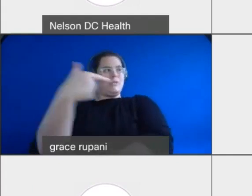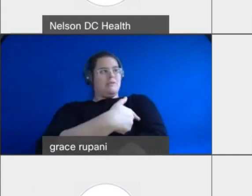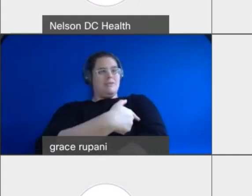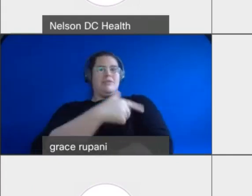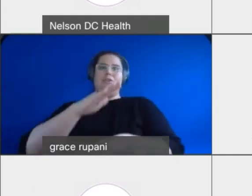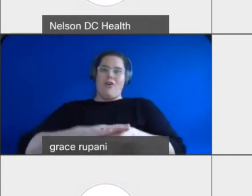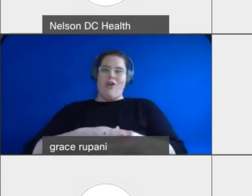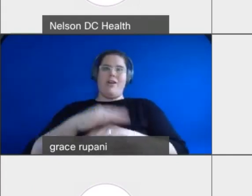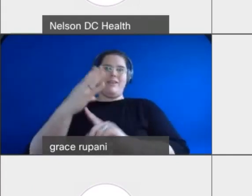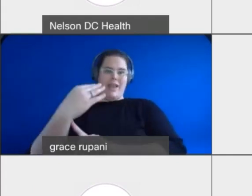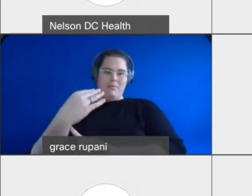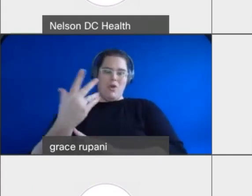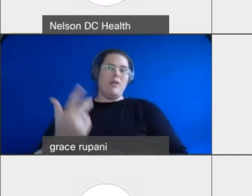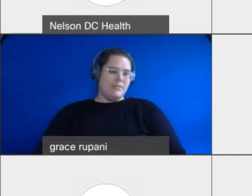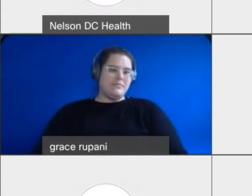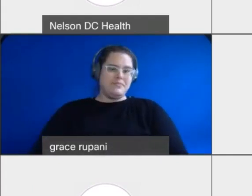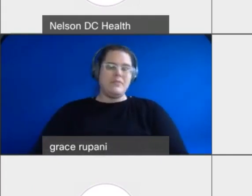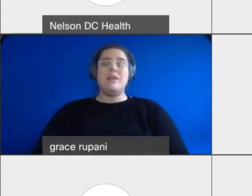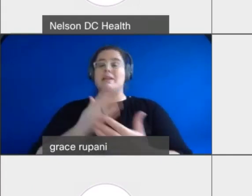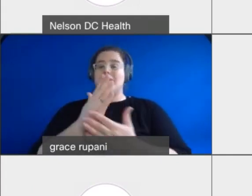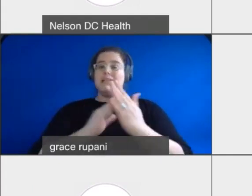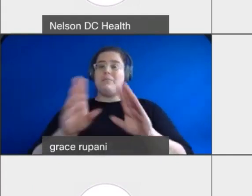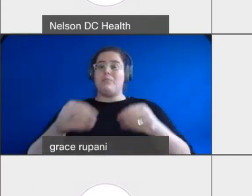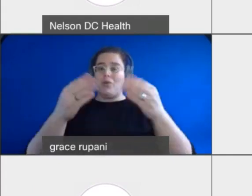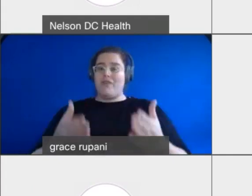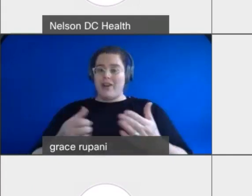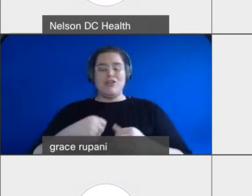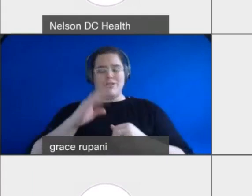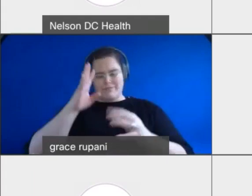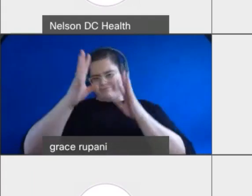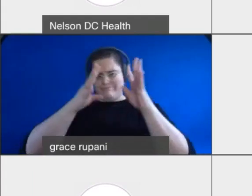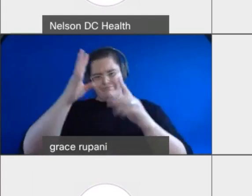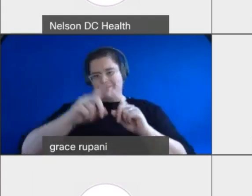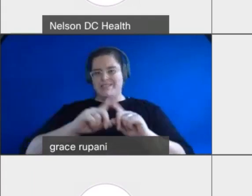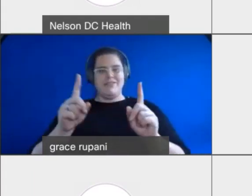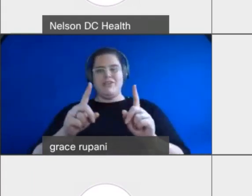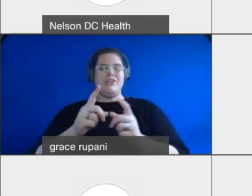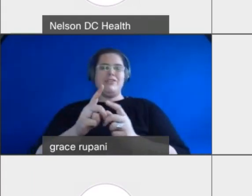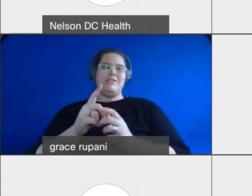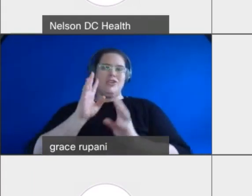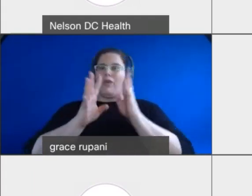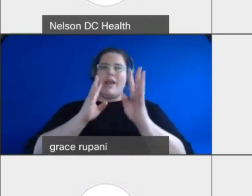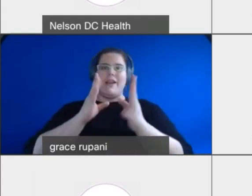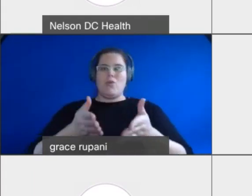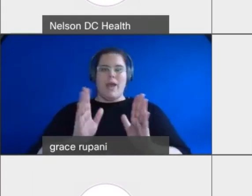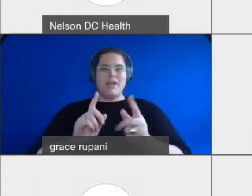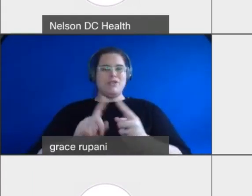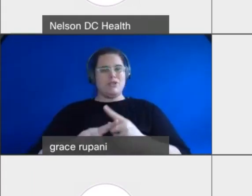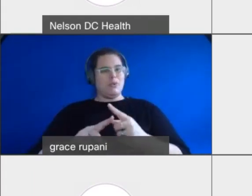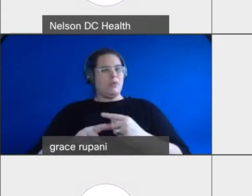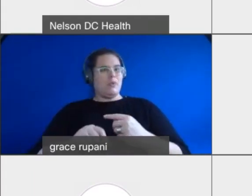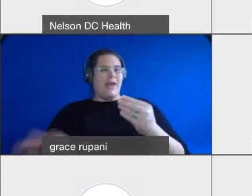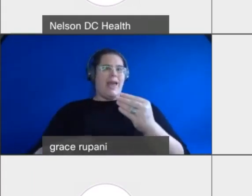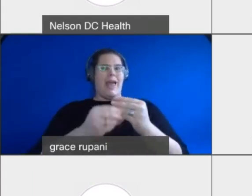have a couple of providers that are actually worked out really creative ways to incentivize their staff for taking the vaccine, and their staff are